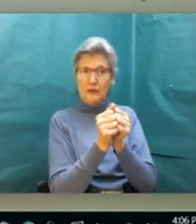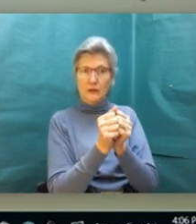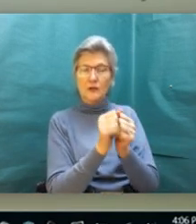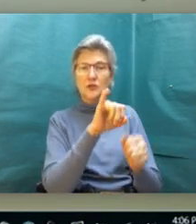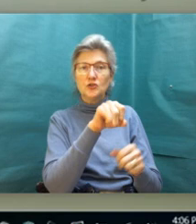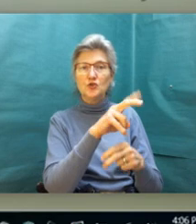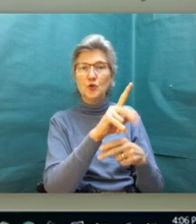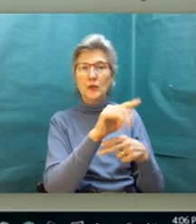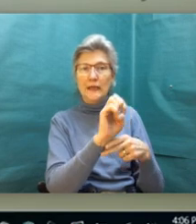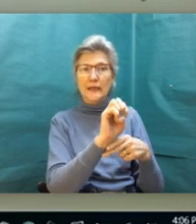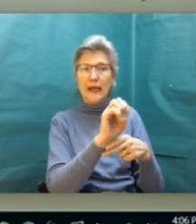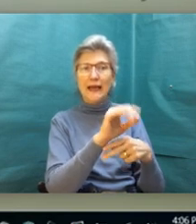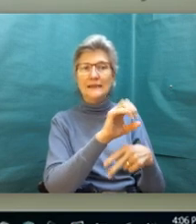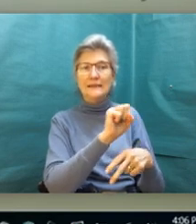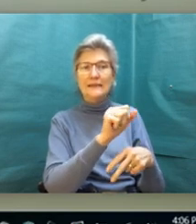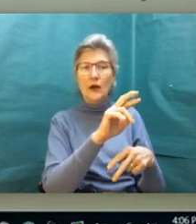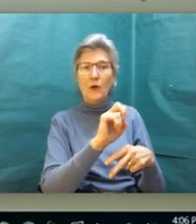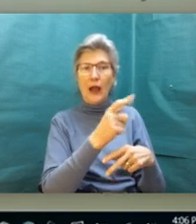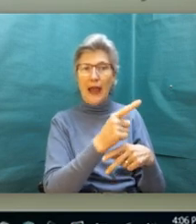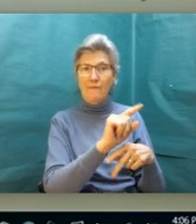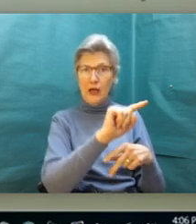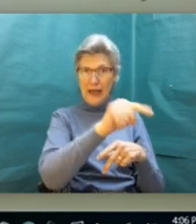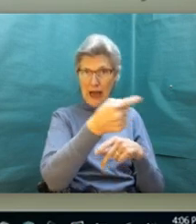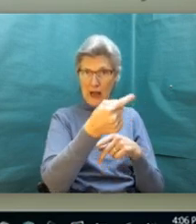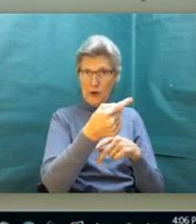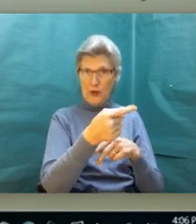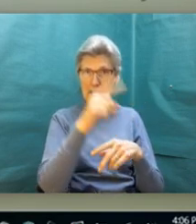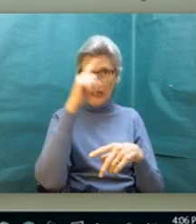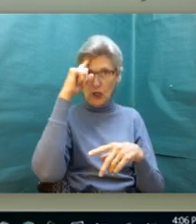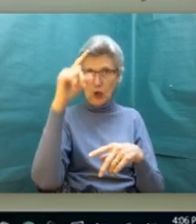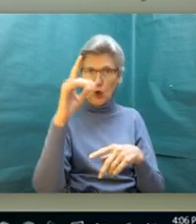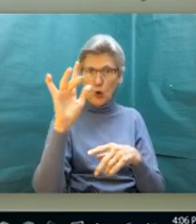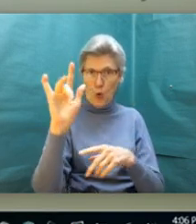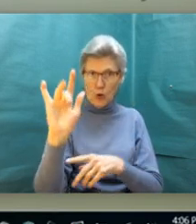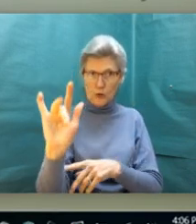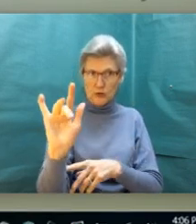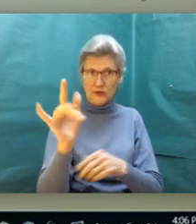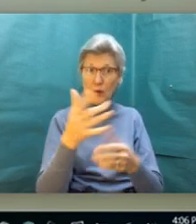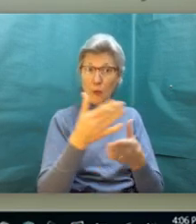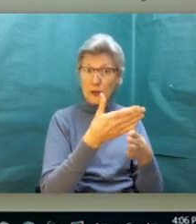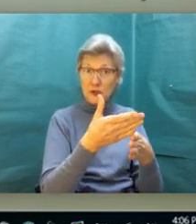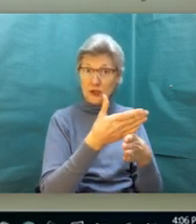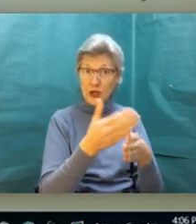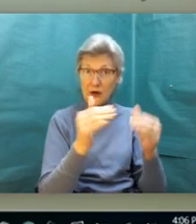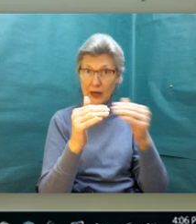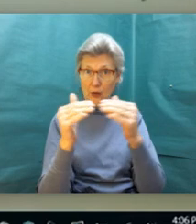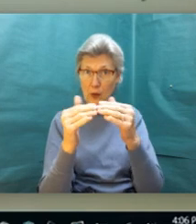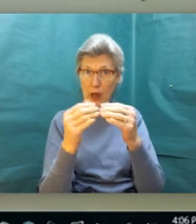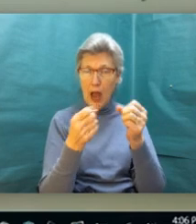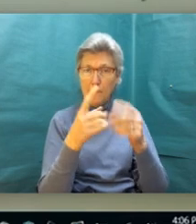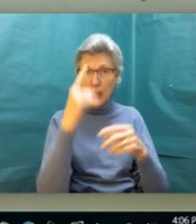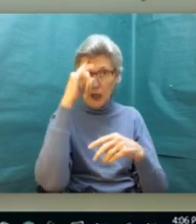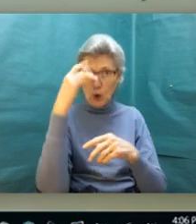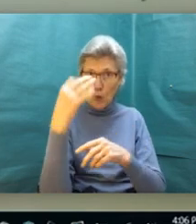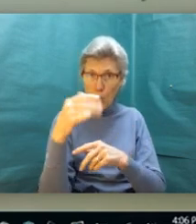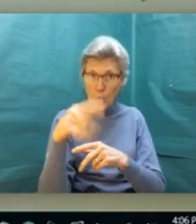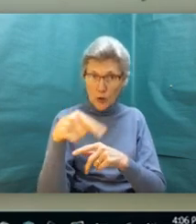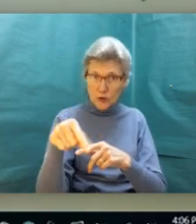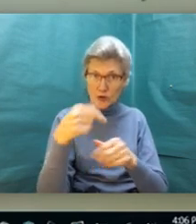quarters. They want to share the quarters equally. How many quarters should each girl get, and how much money is